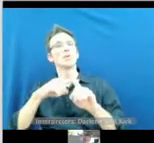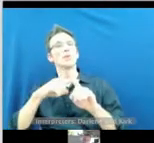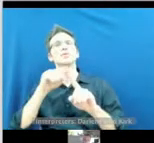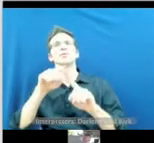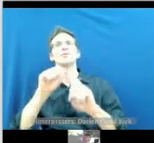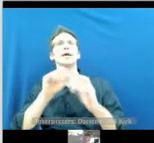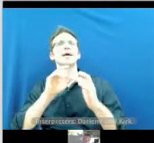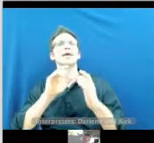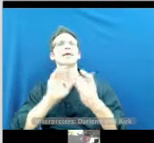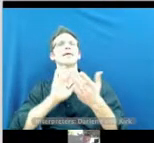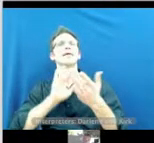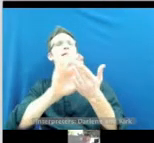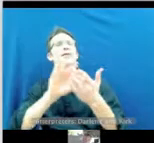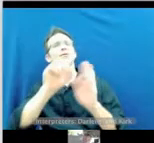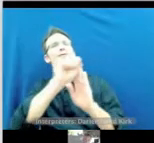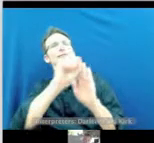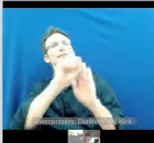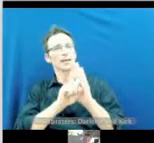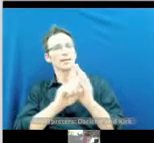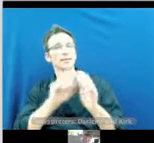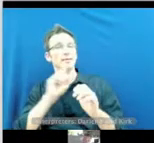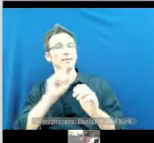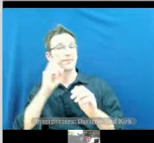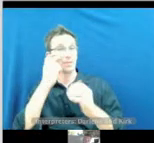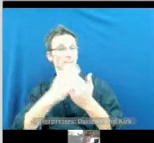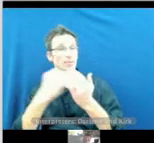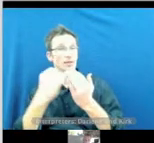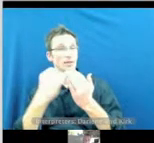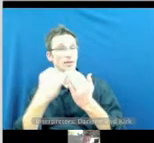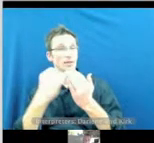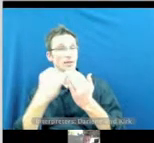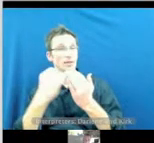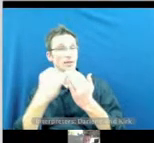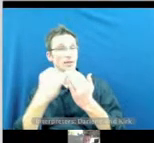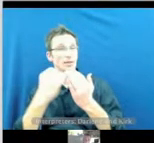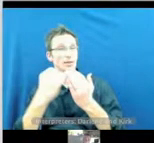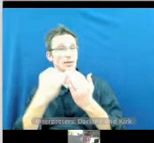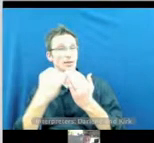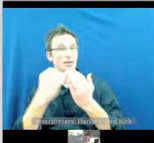state deafblind projects. So I mentioned them before. They